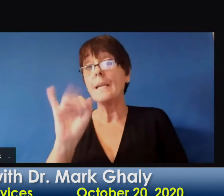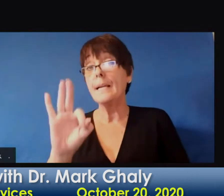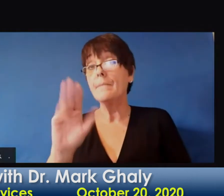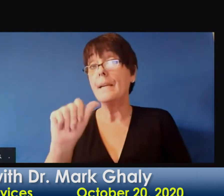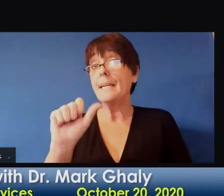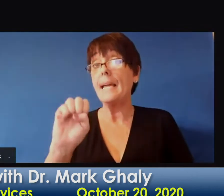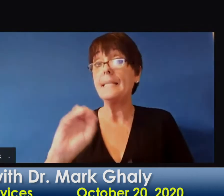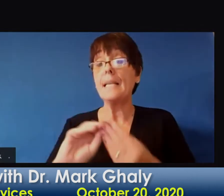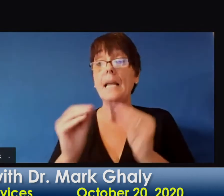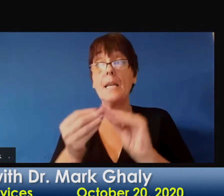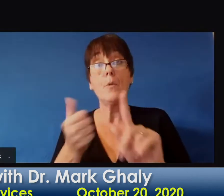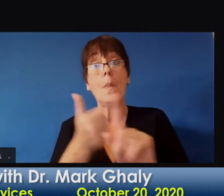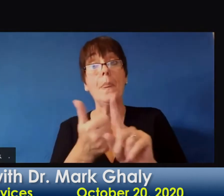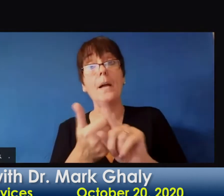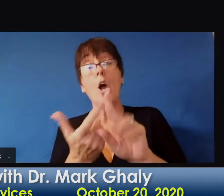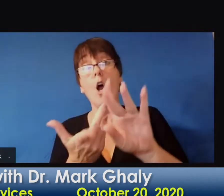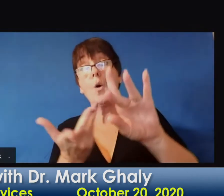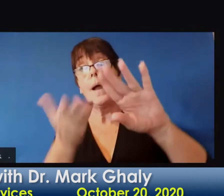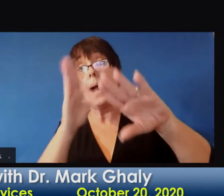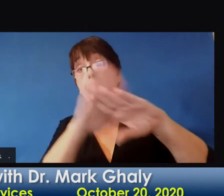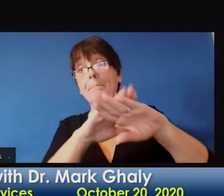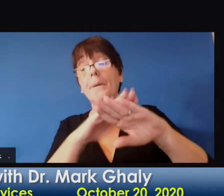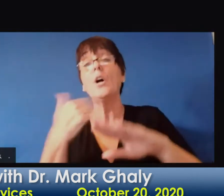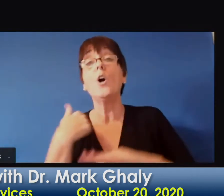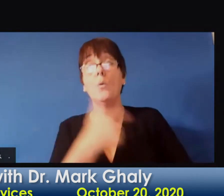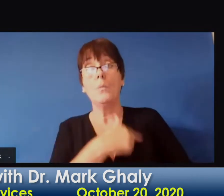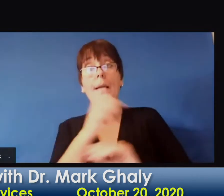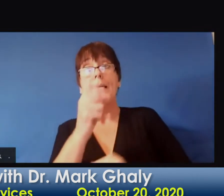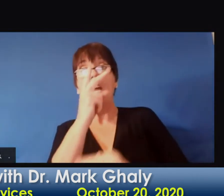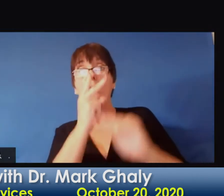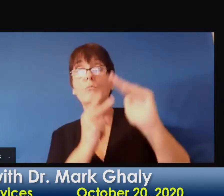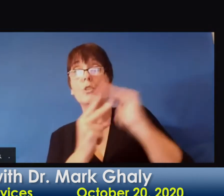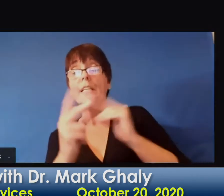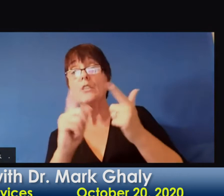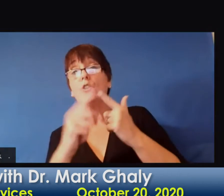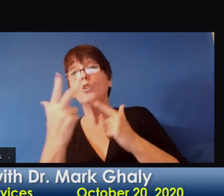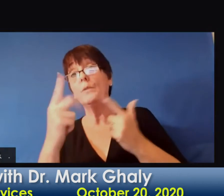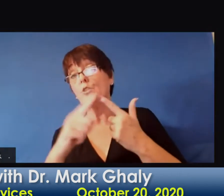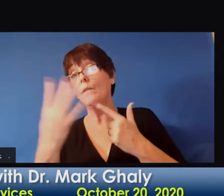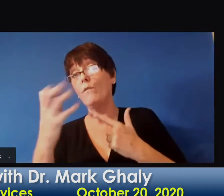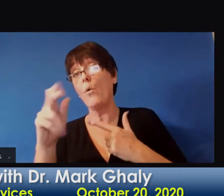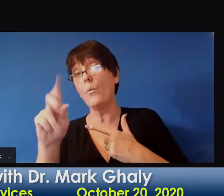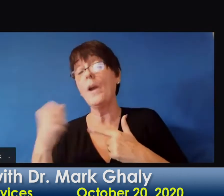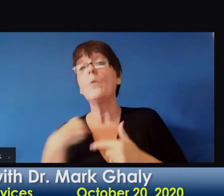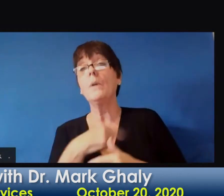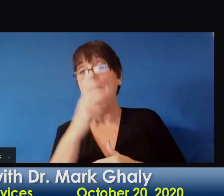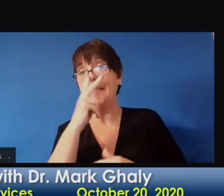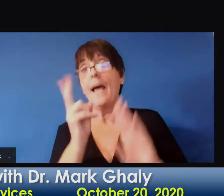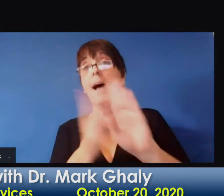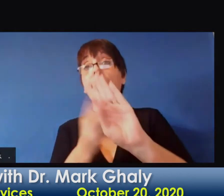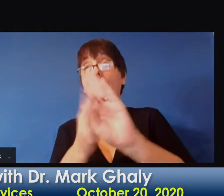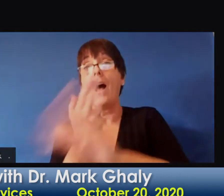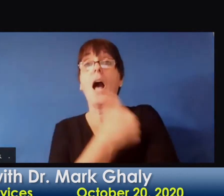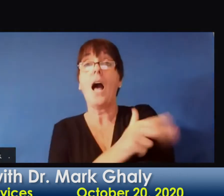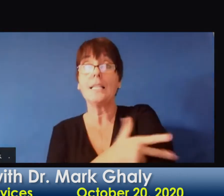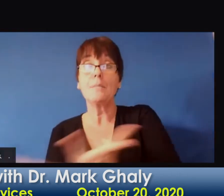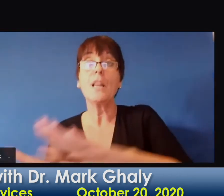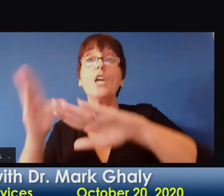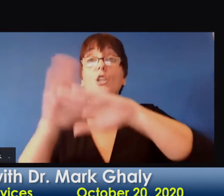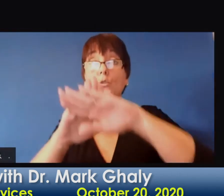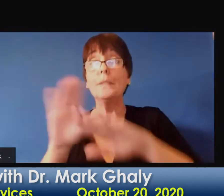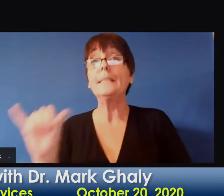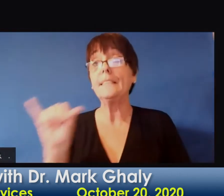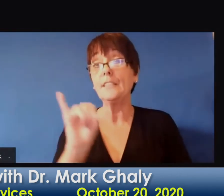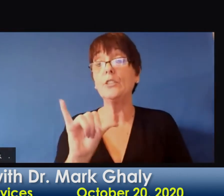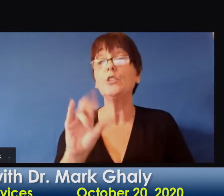case numbers themselves are going up, we can predict in 3 to 4 weeks that we're going to see hospital increases as well. So